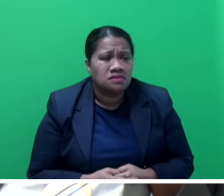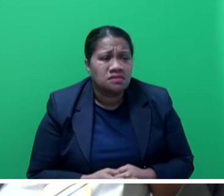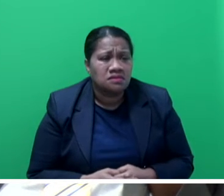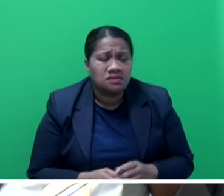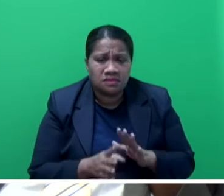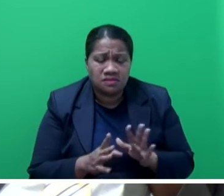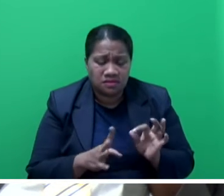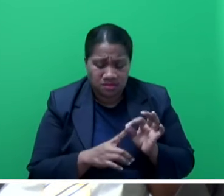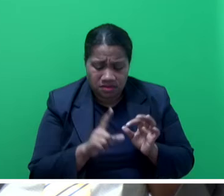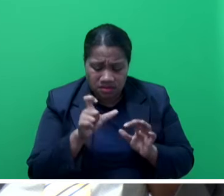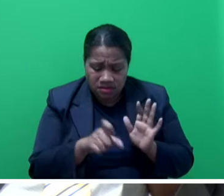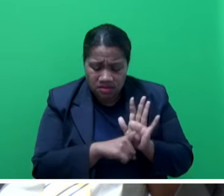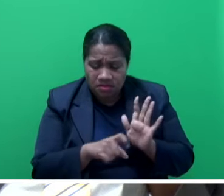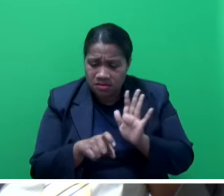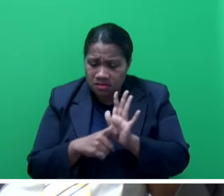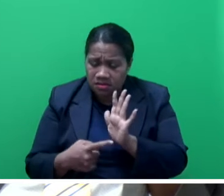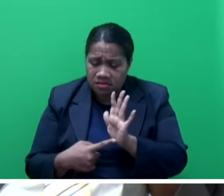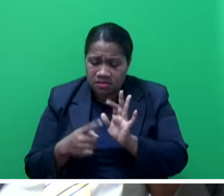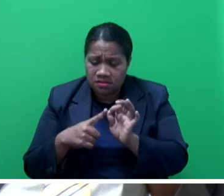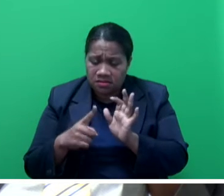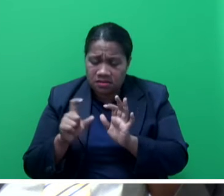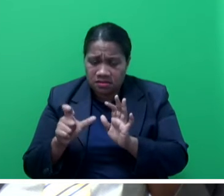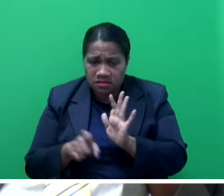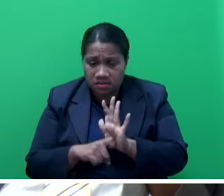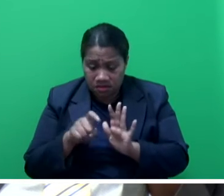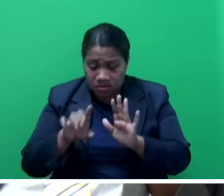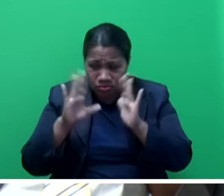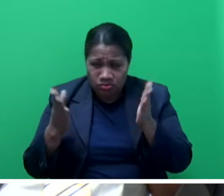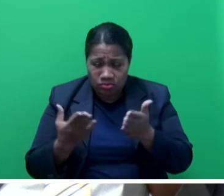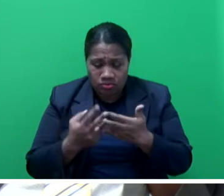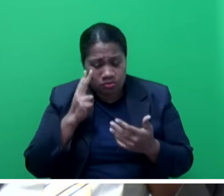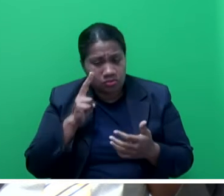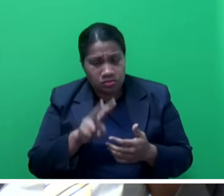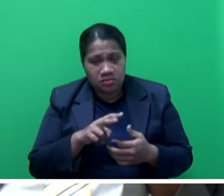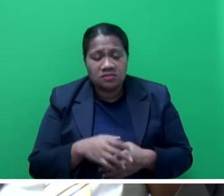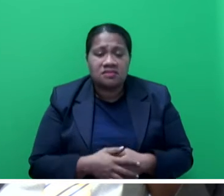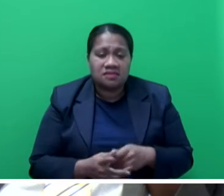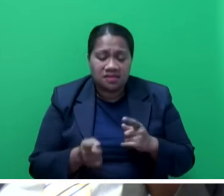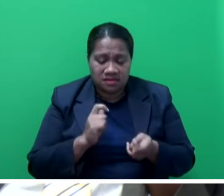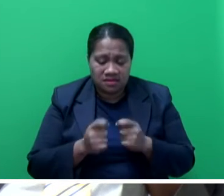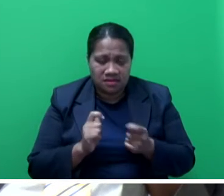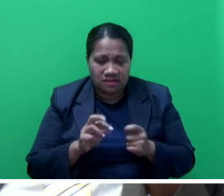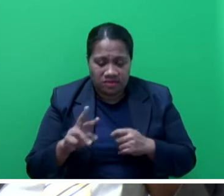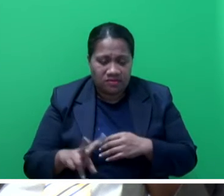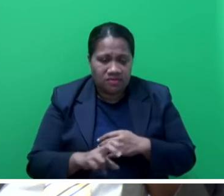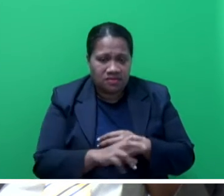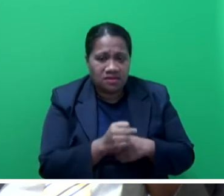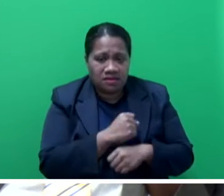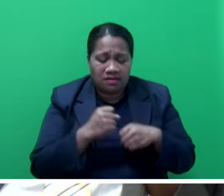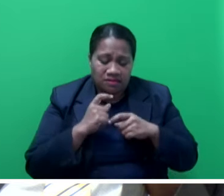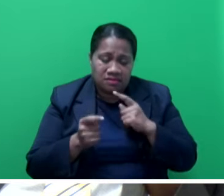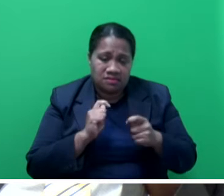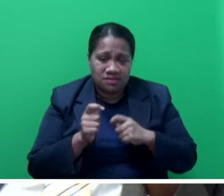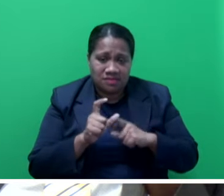PCR, RT-PCR in short. This is globally recognized and approved standard of testing for this virus. Our testing capacity was